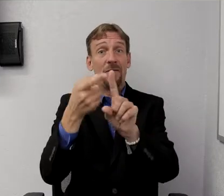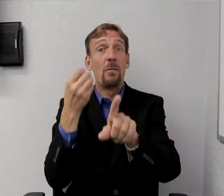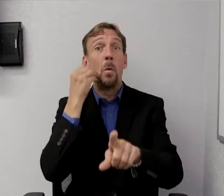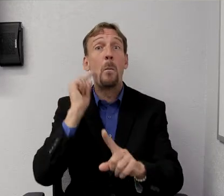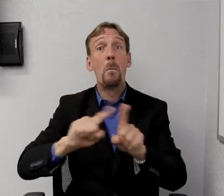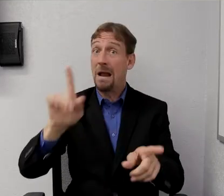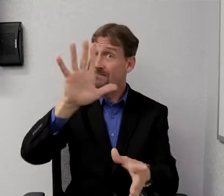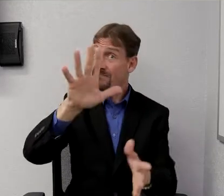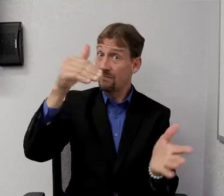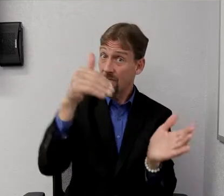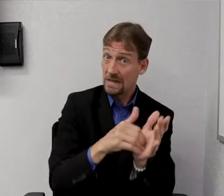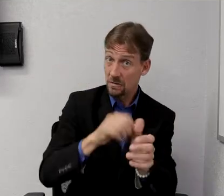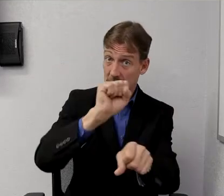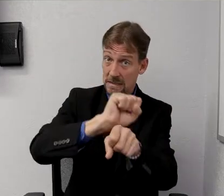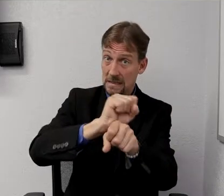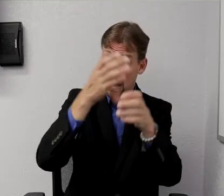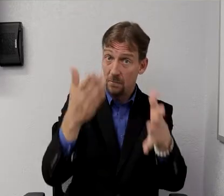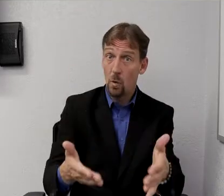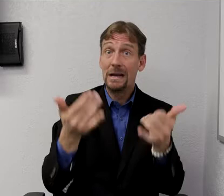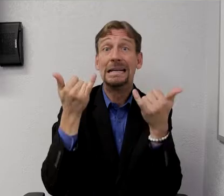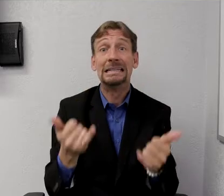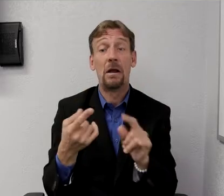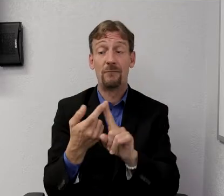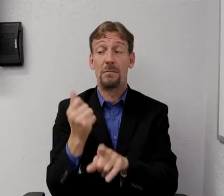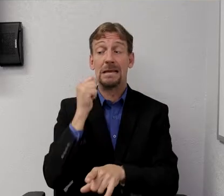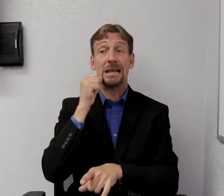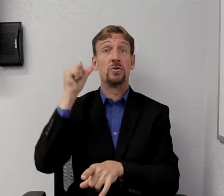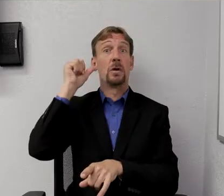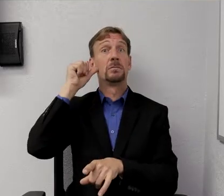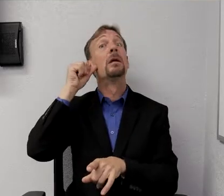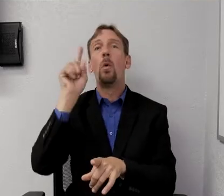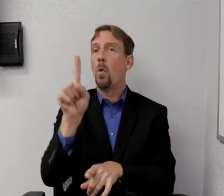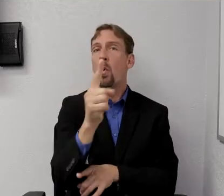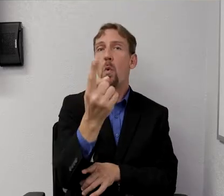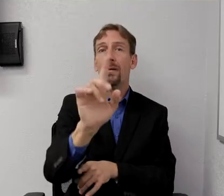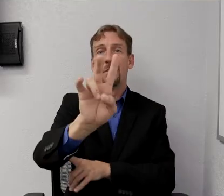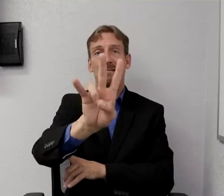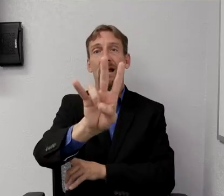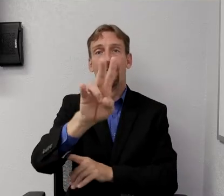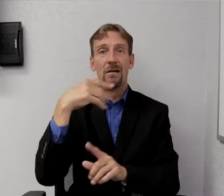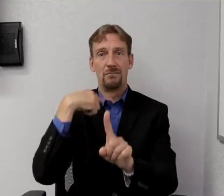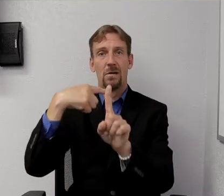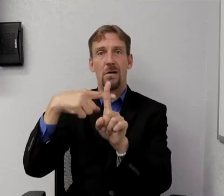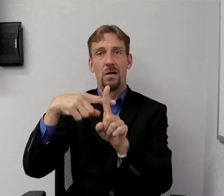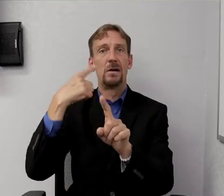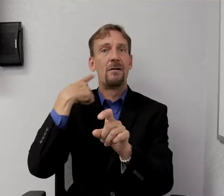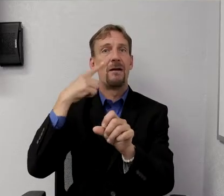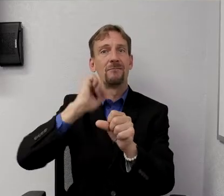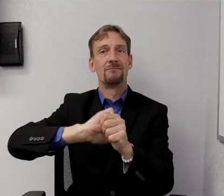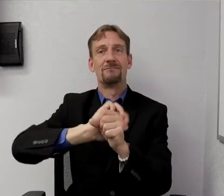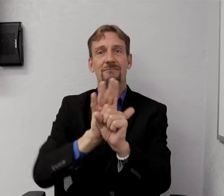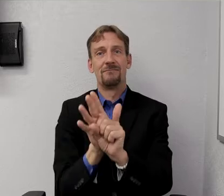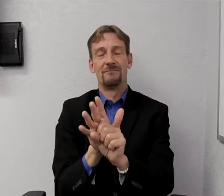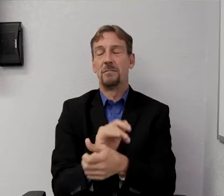5,000 employees, and as of yesterday, 7 have tested positive for the